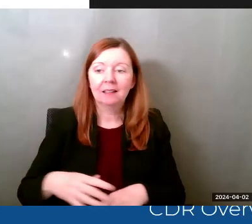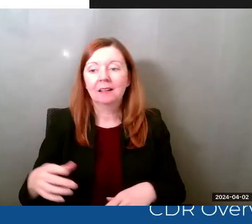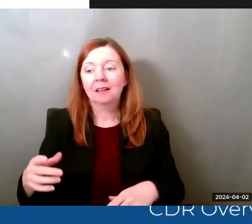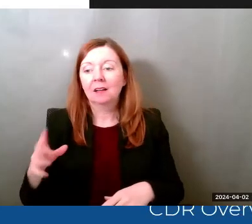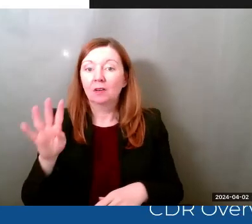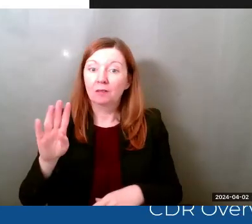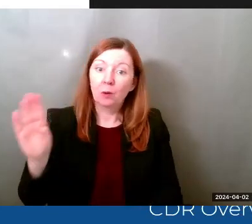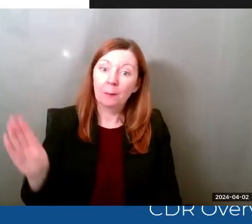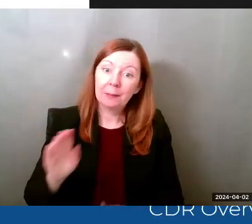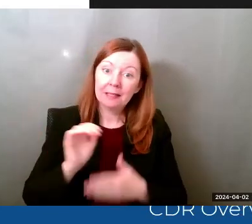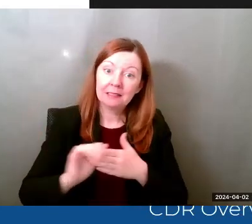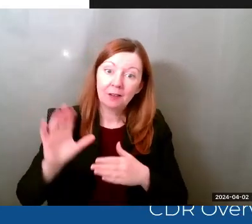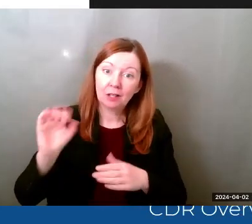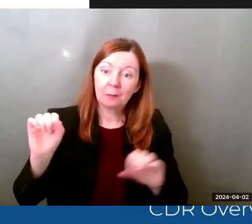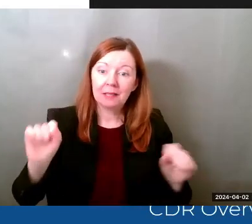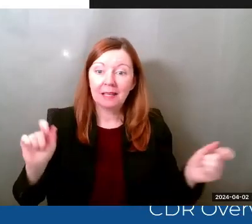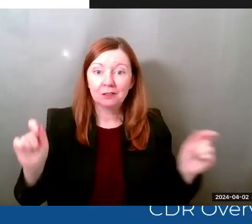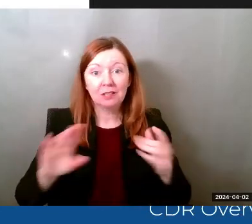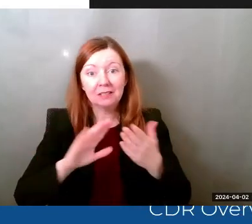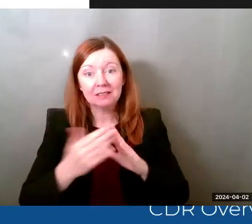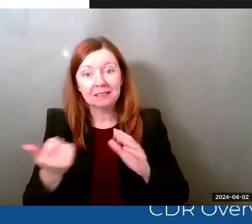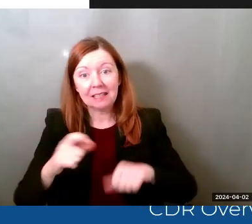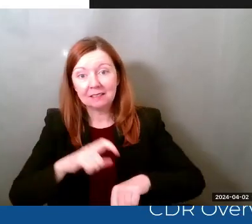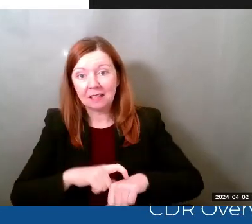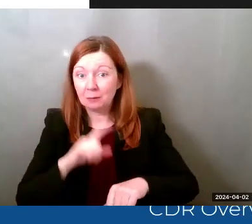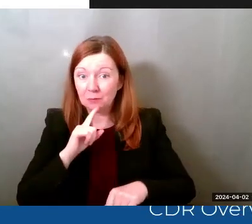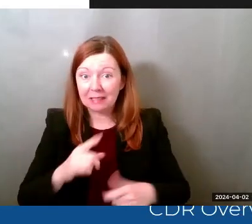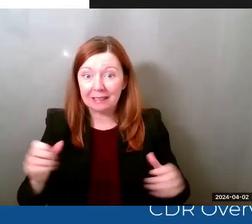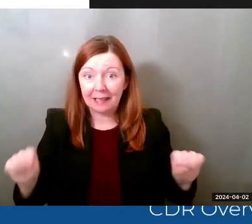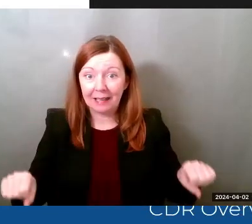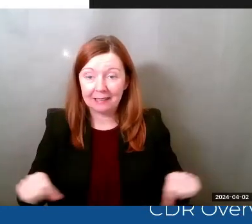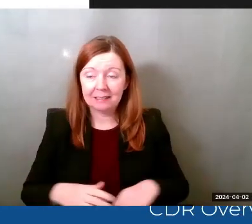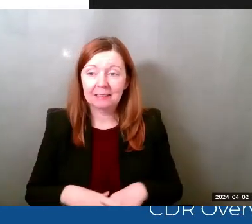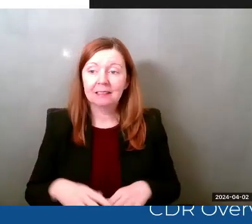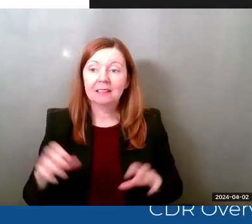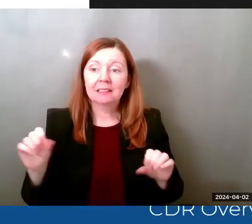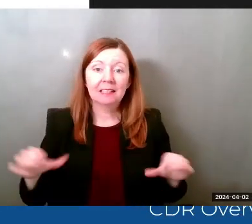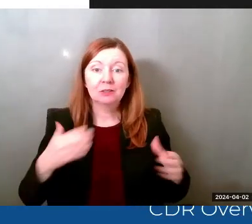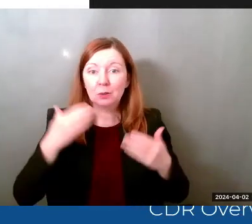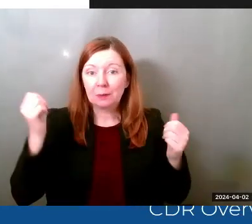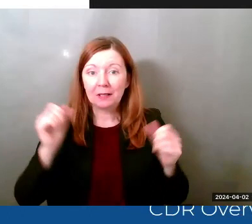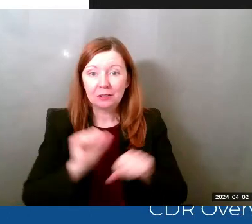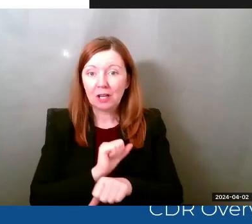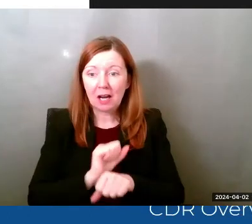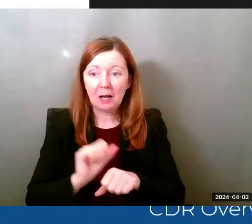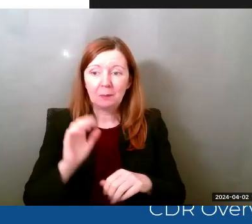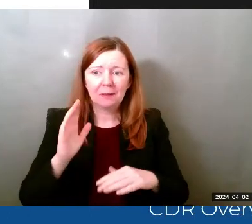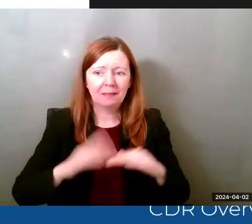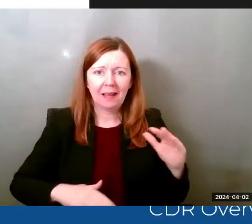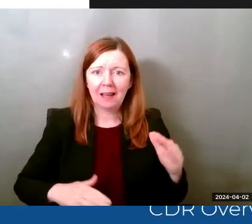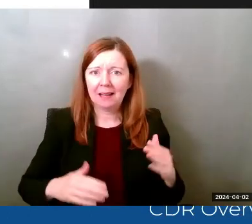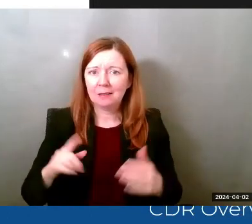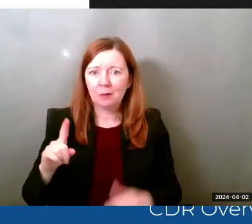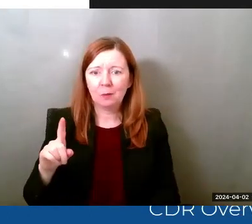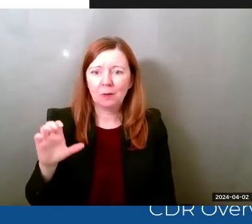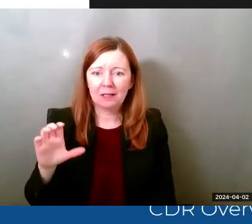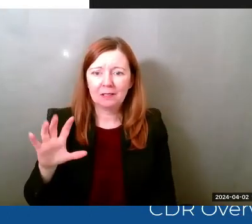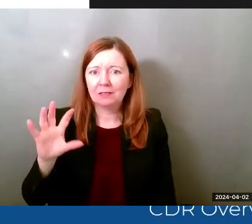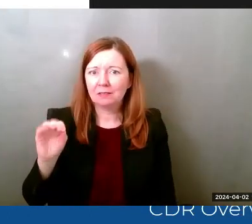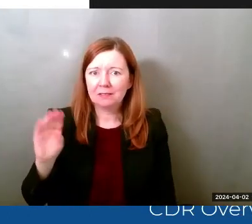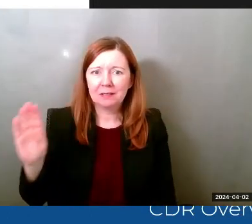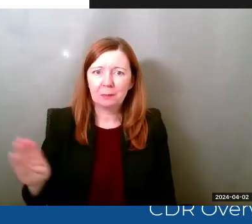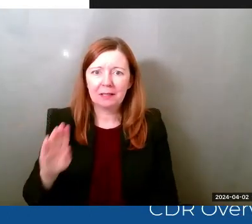billion company that can change cities at any time, really, can do a better job at this than a $150